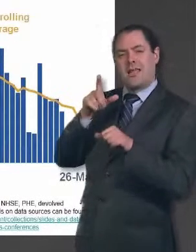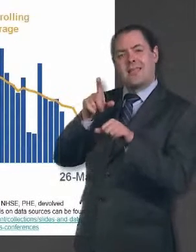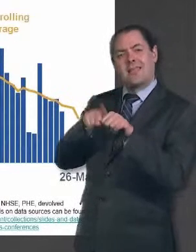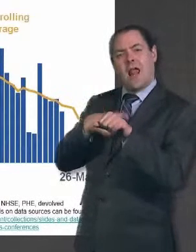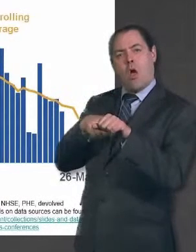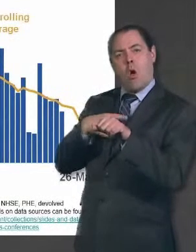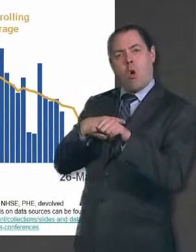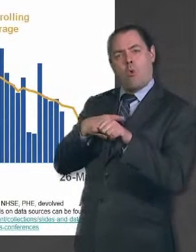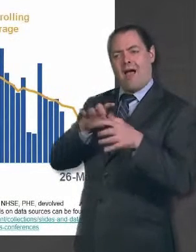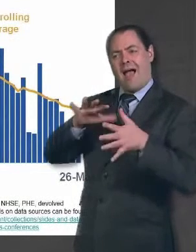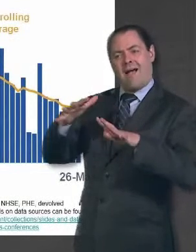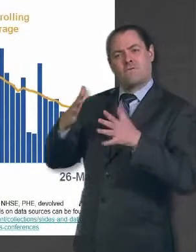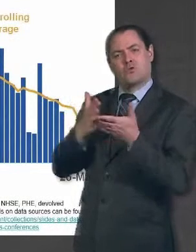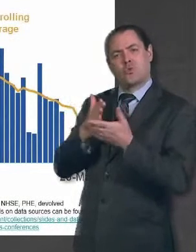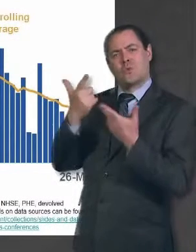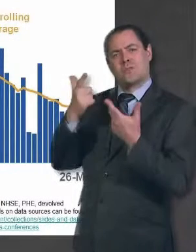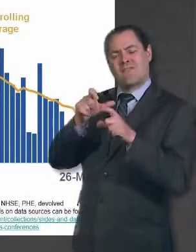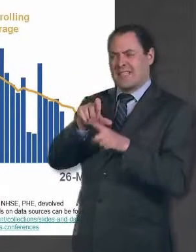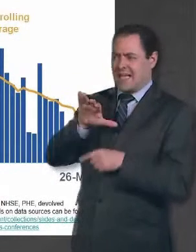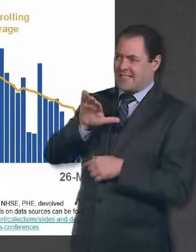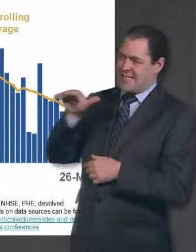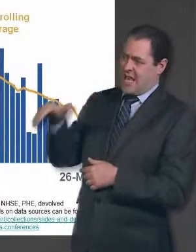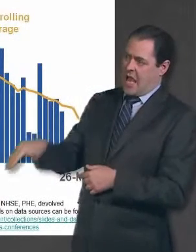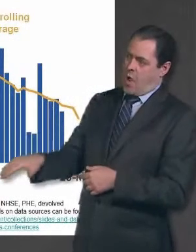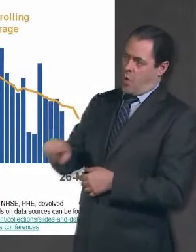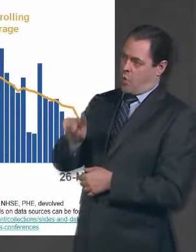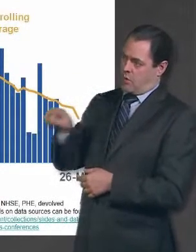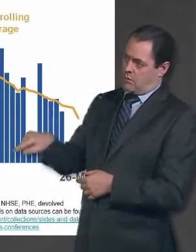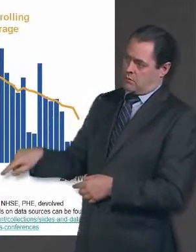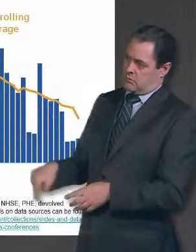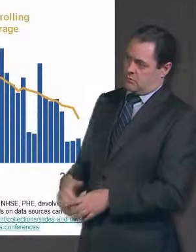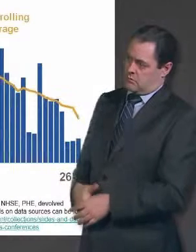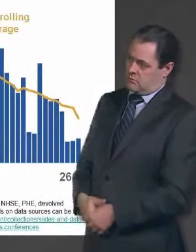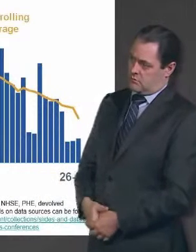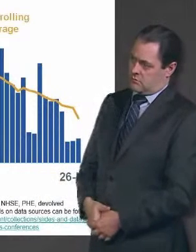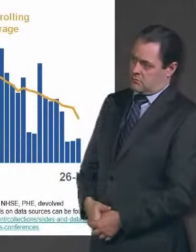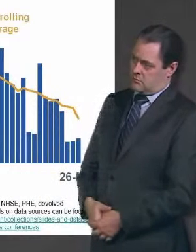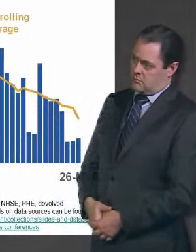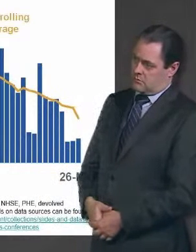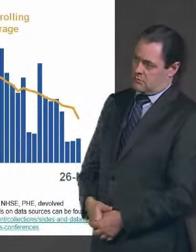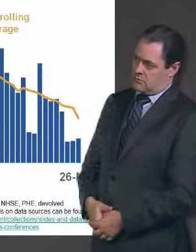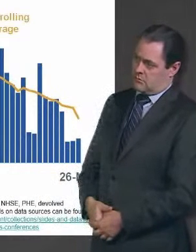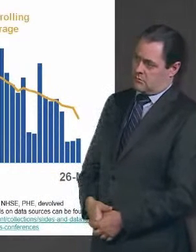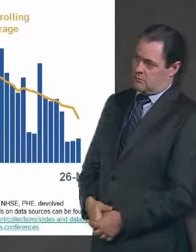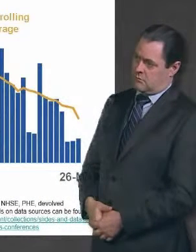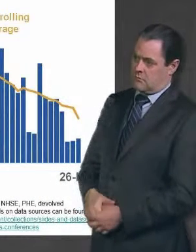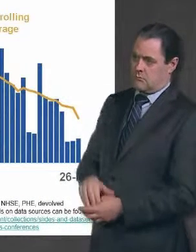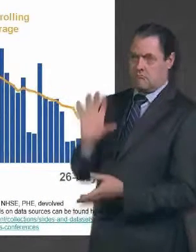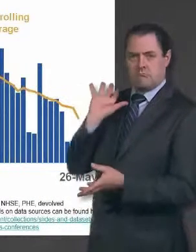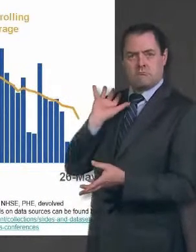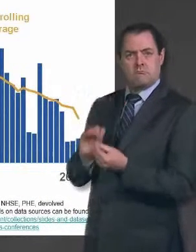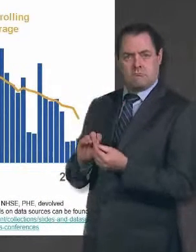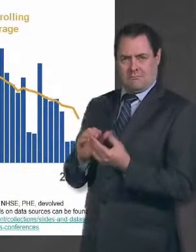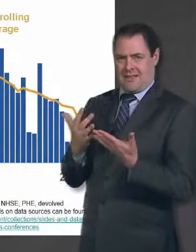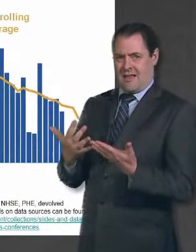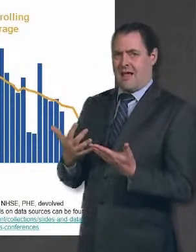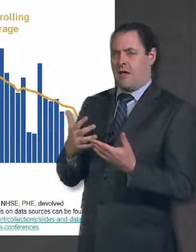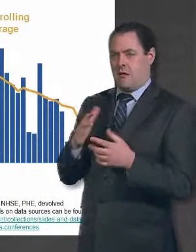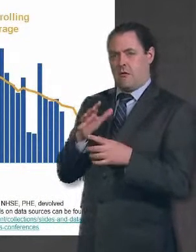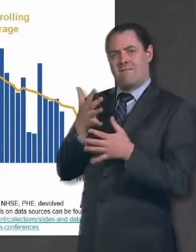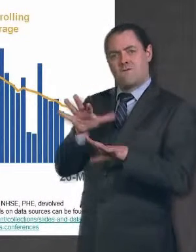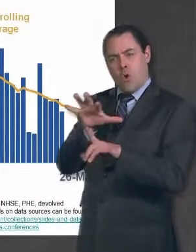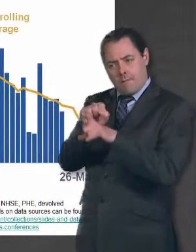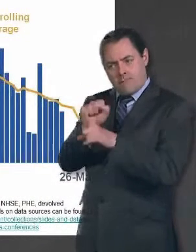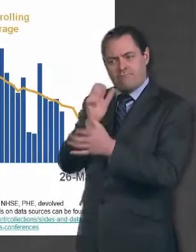in the number of daily deaths. Total deaths recorded with a positive test is now